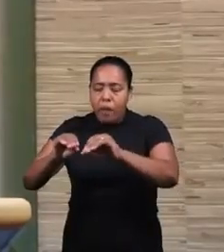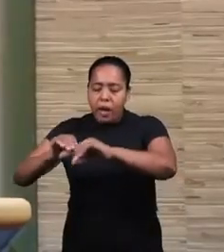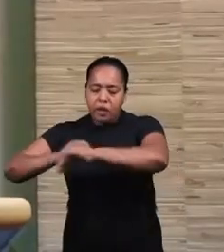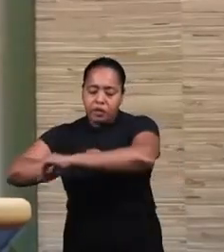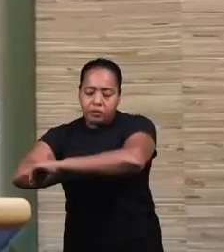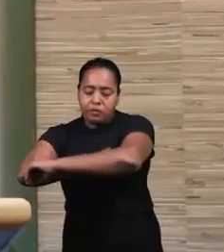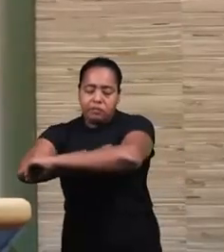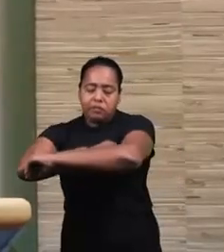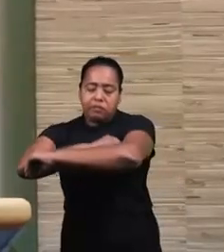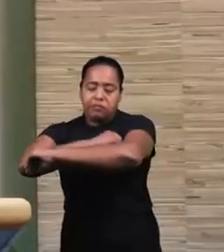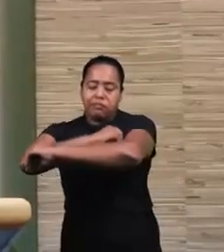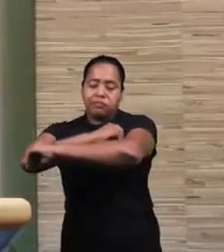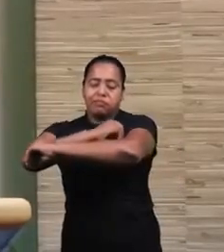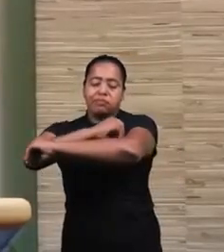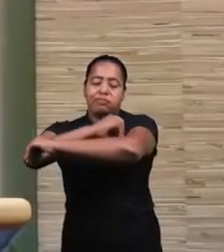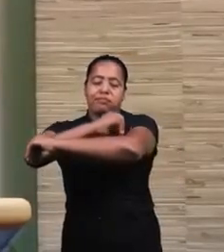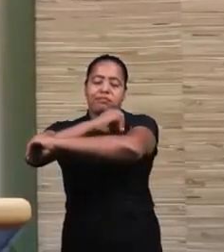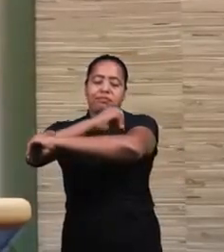dawn.